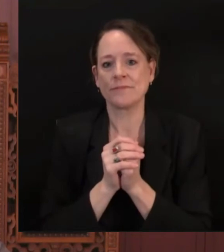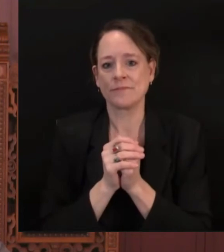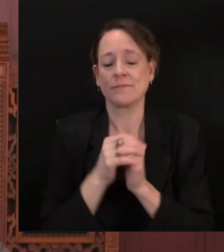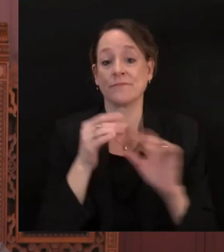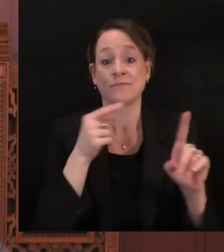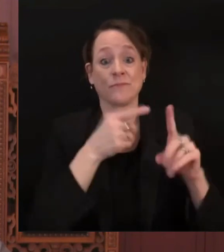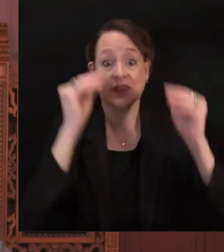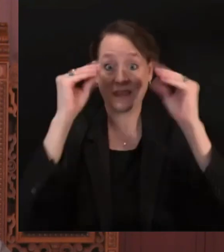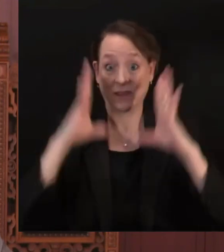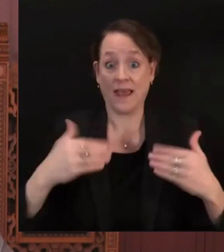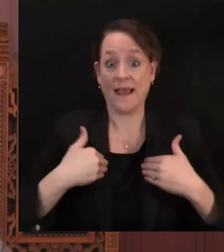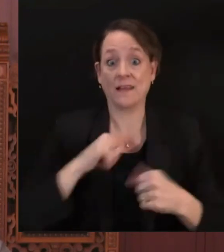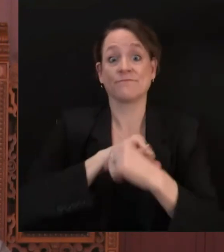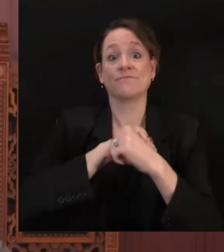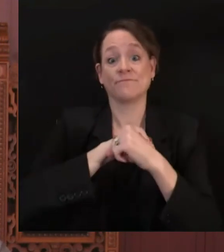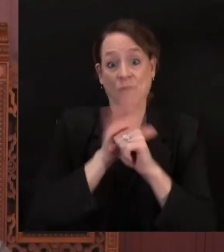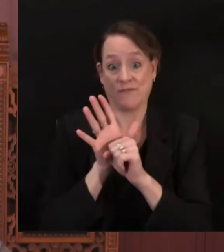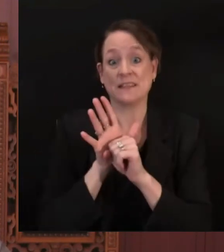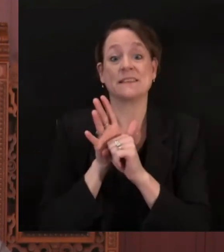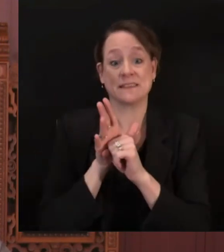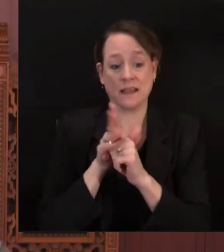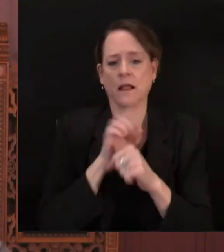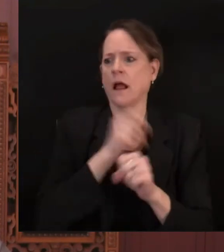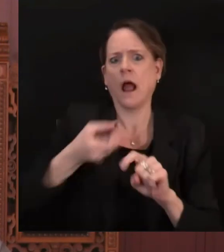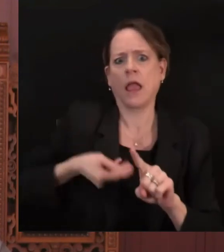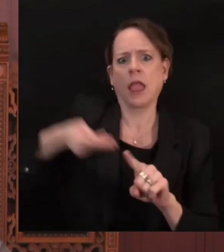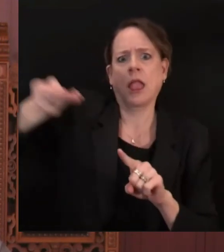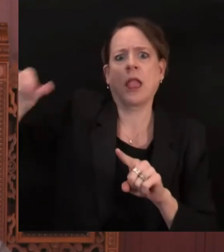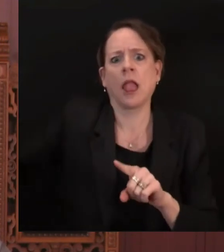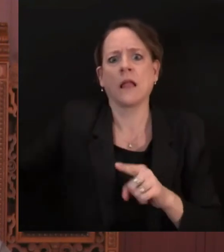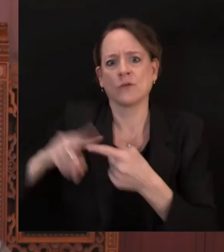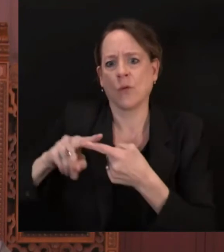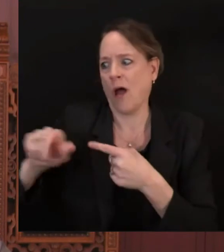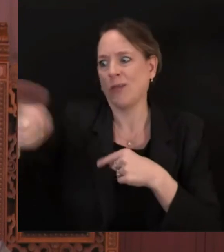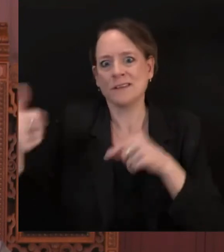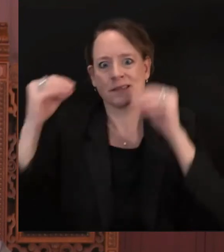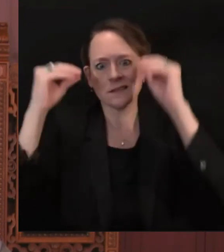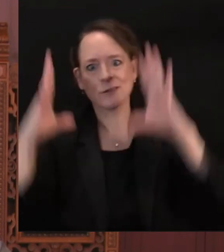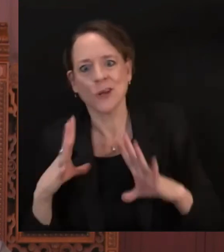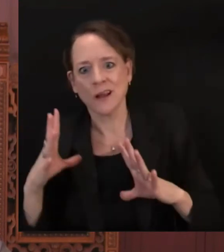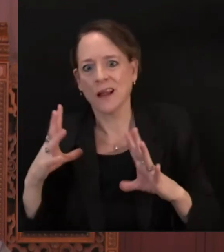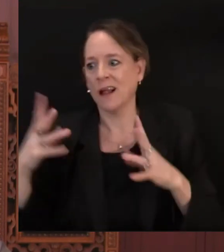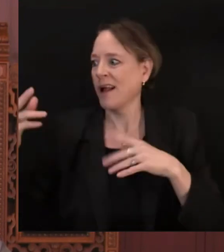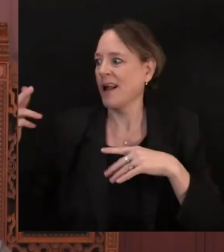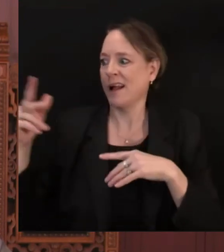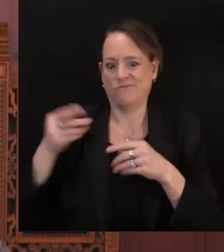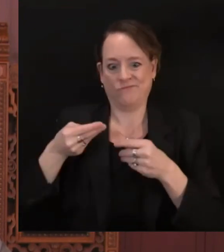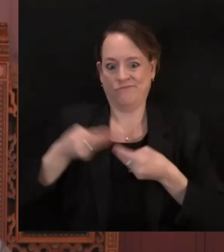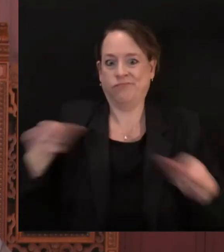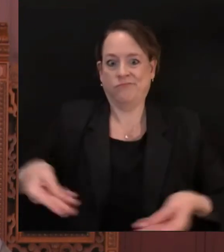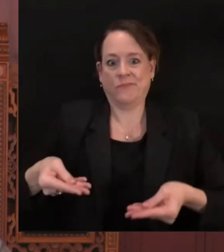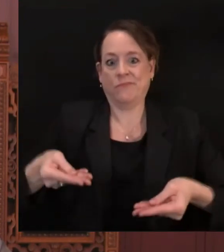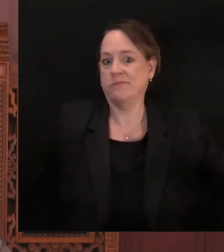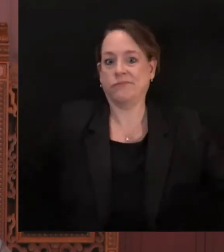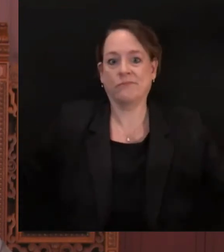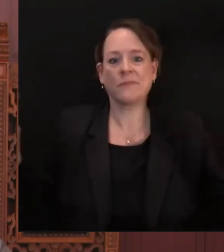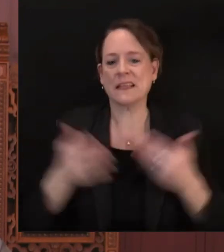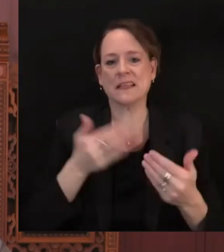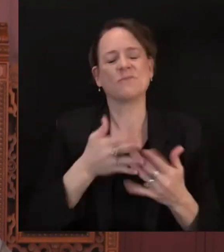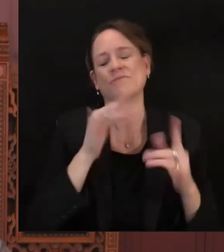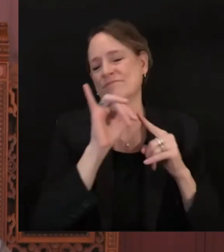of teachers. That said, it has happened in school or in person has happened since this pandemic